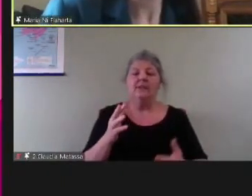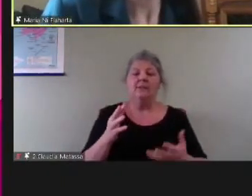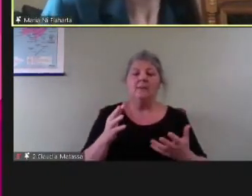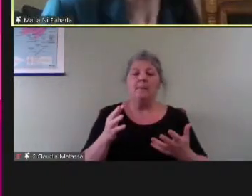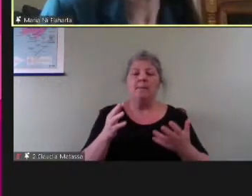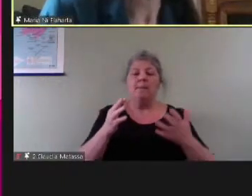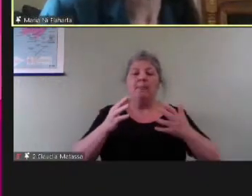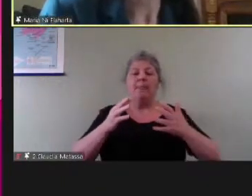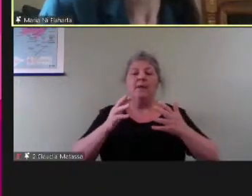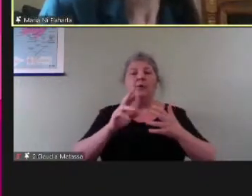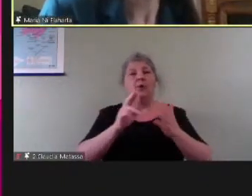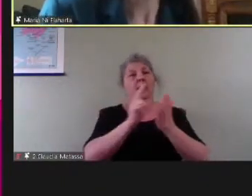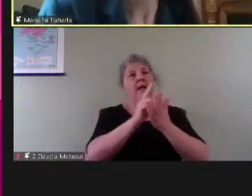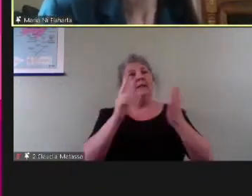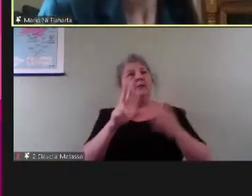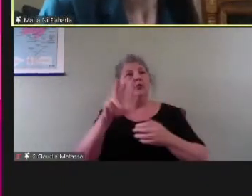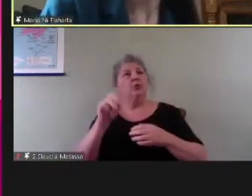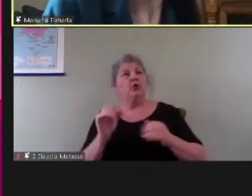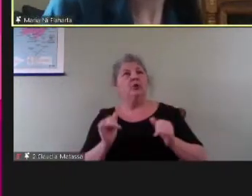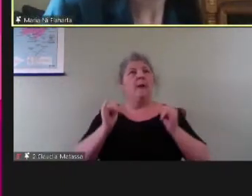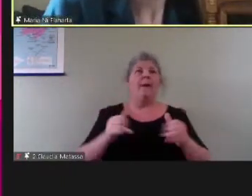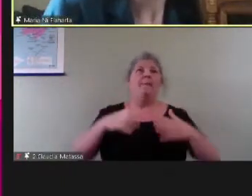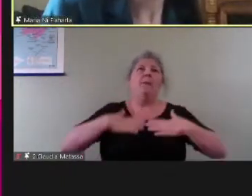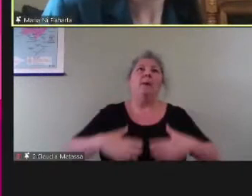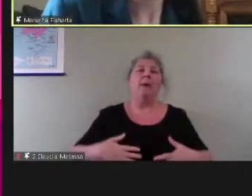to 30, able-bodied and male,